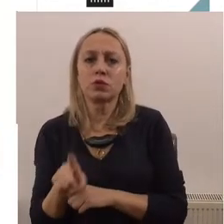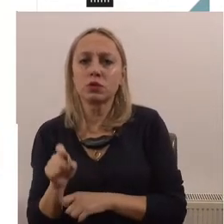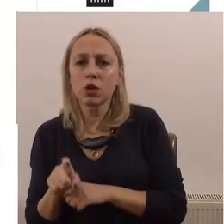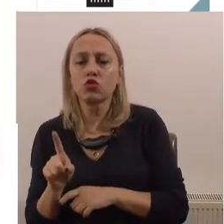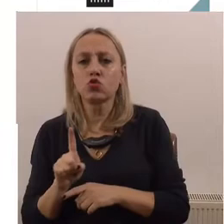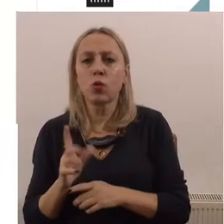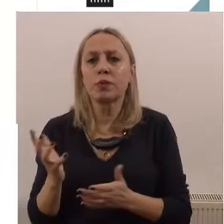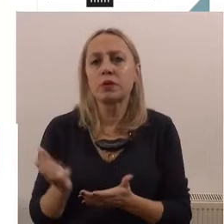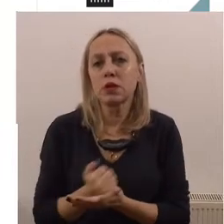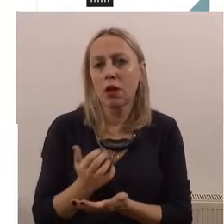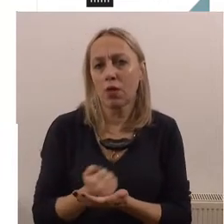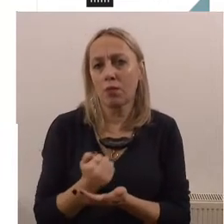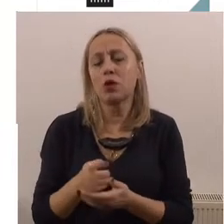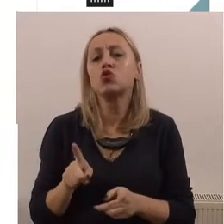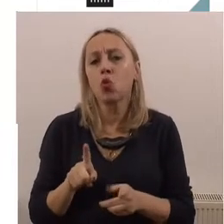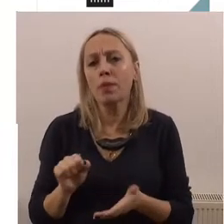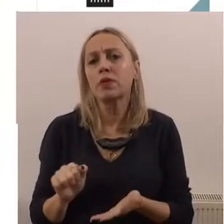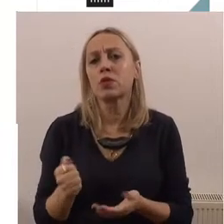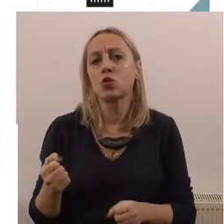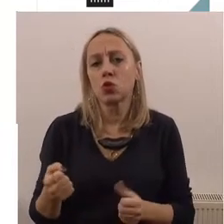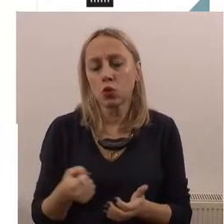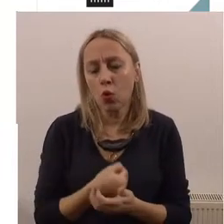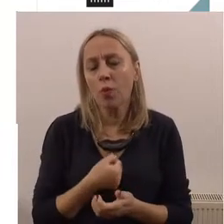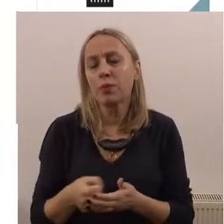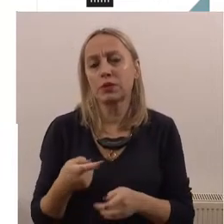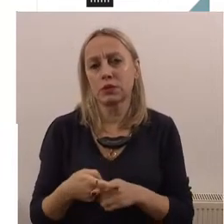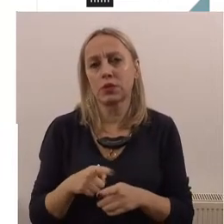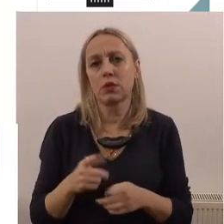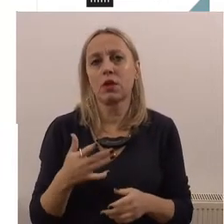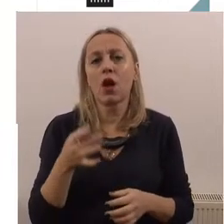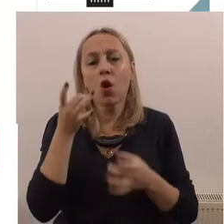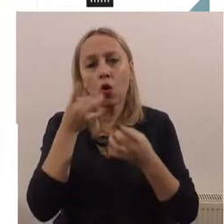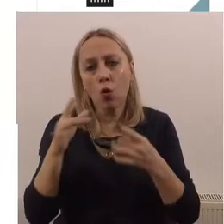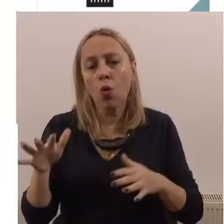So we are on track already to achieve the goal.